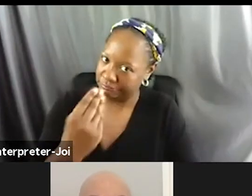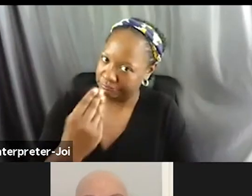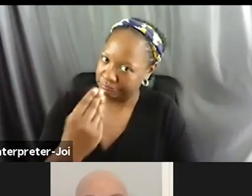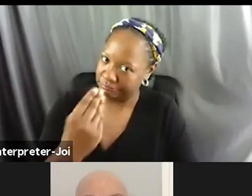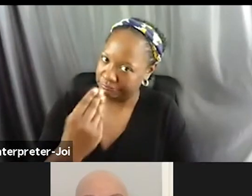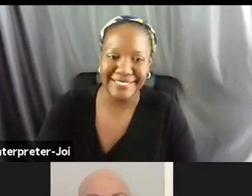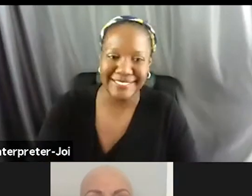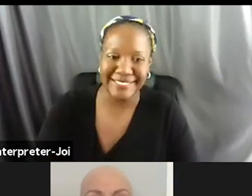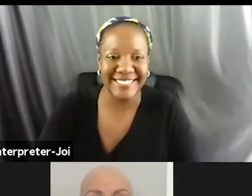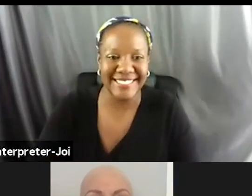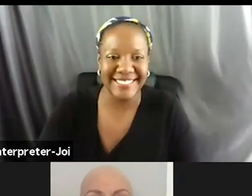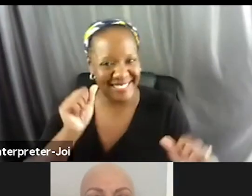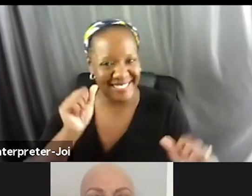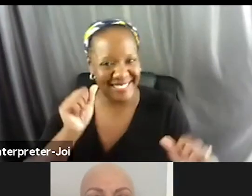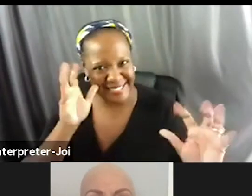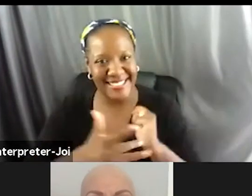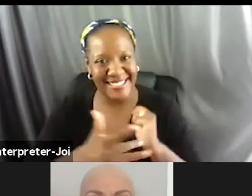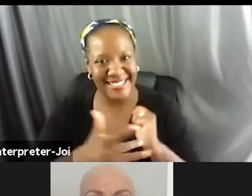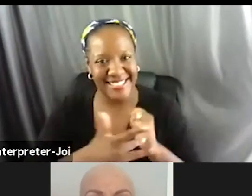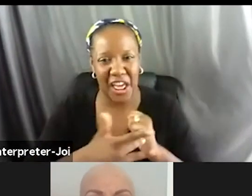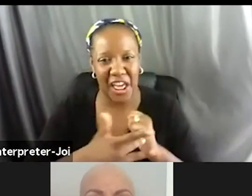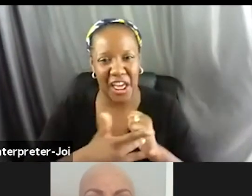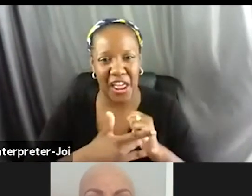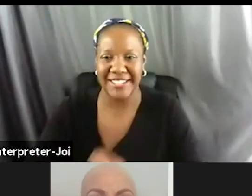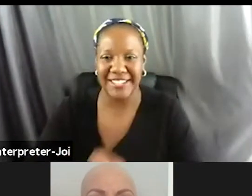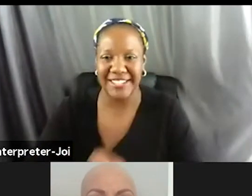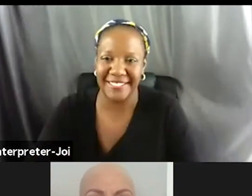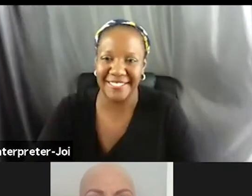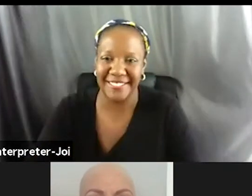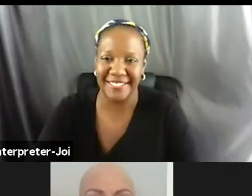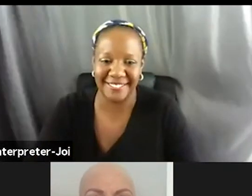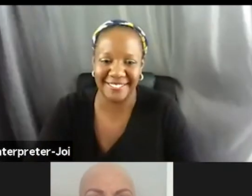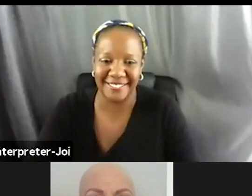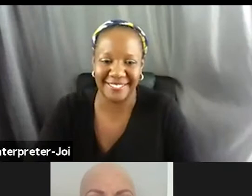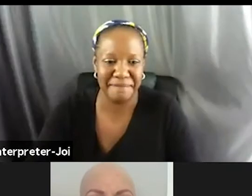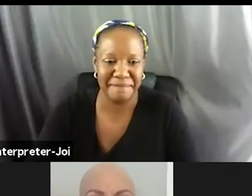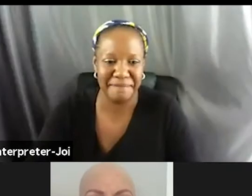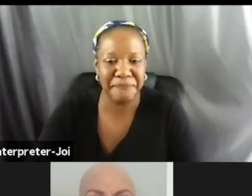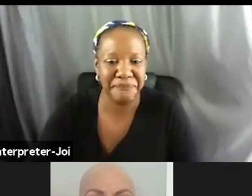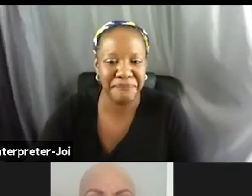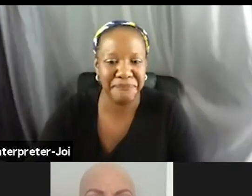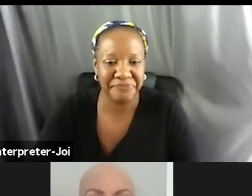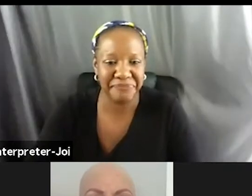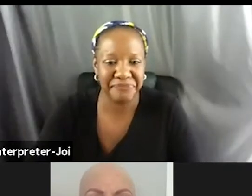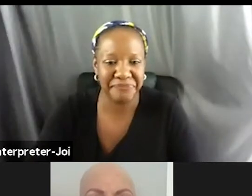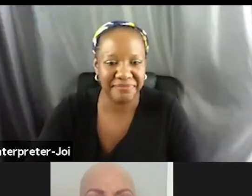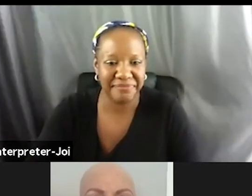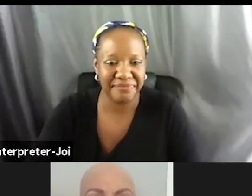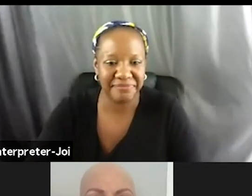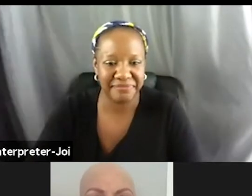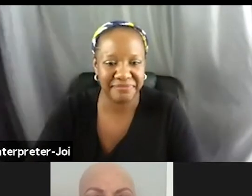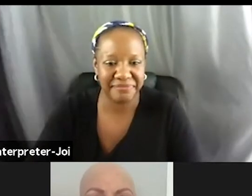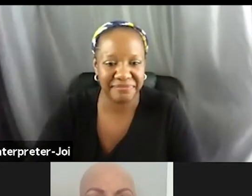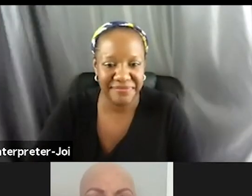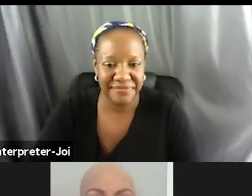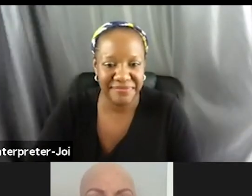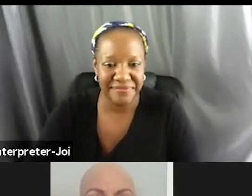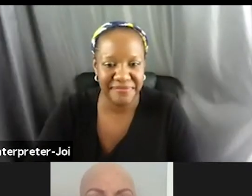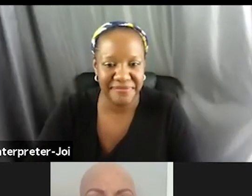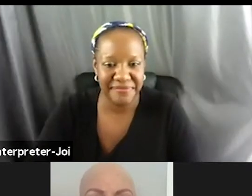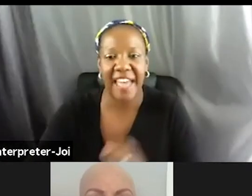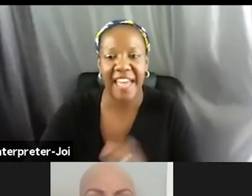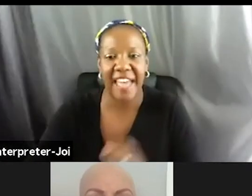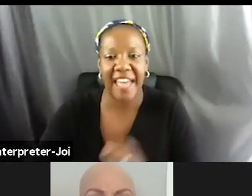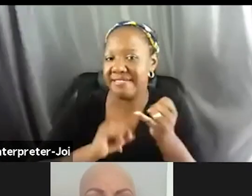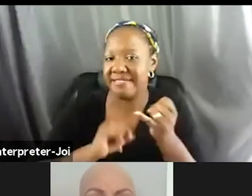it's amazing what technology will do. So I want to slide in real quick, just the last question too, and then I promise